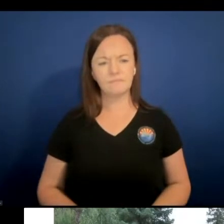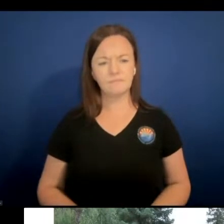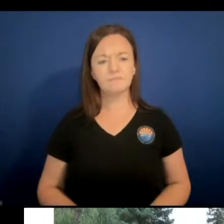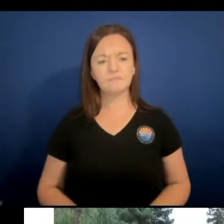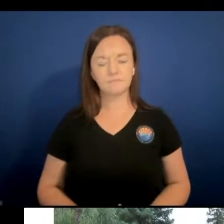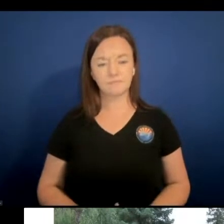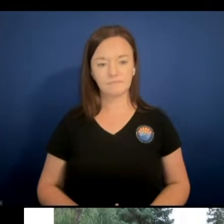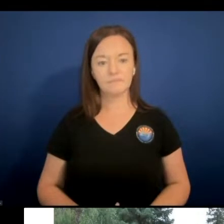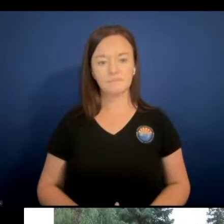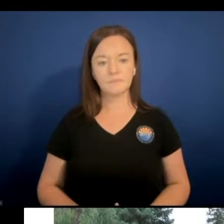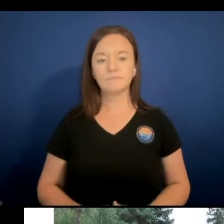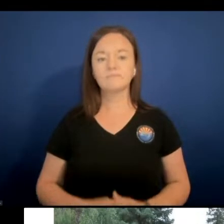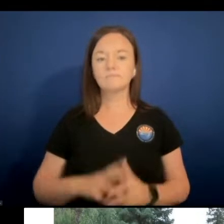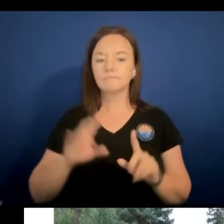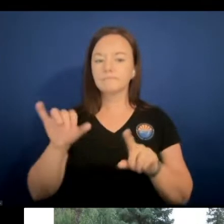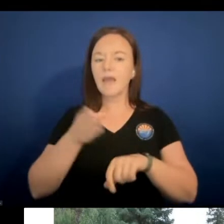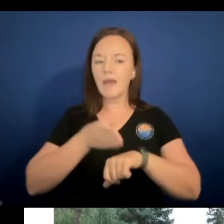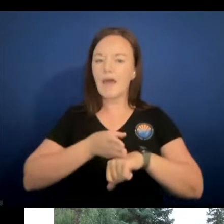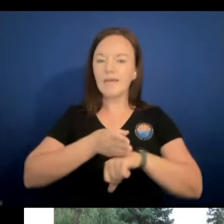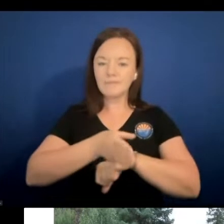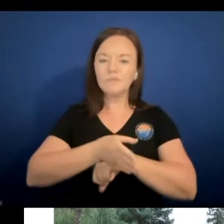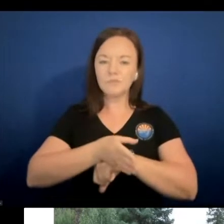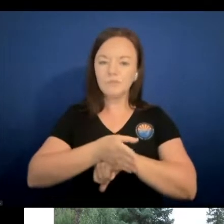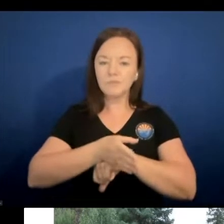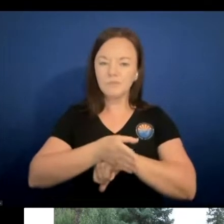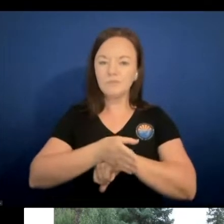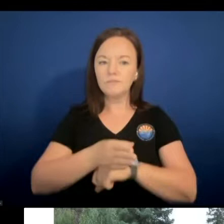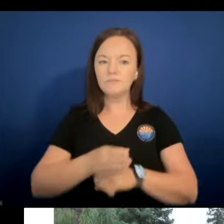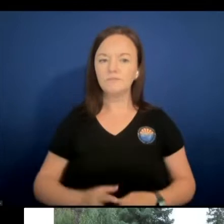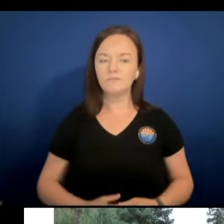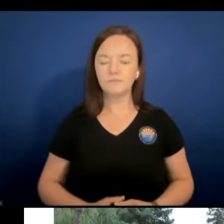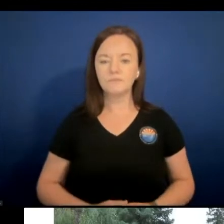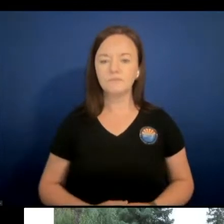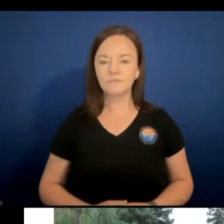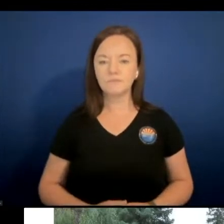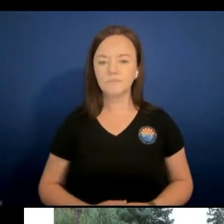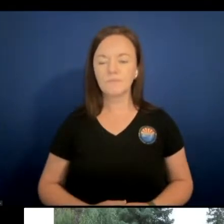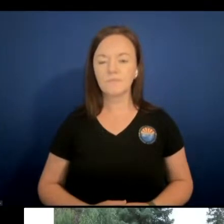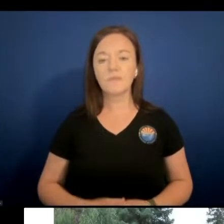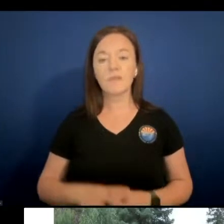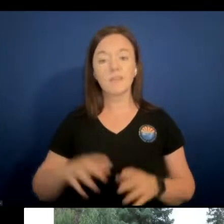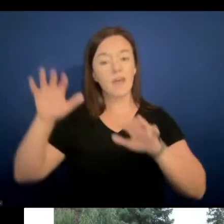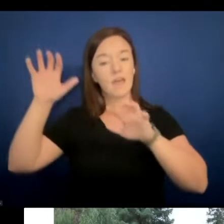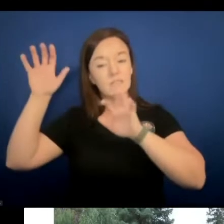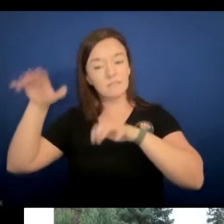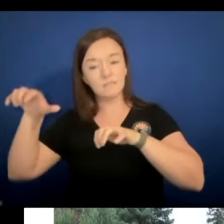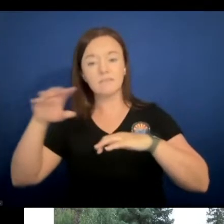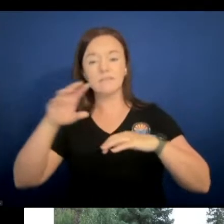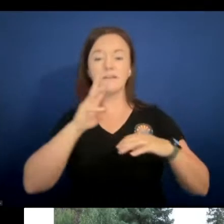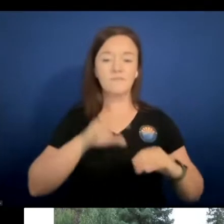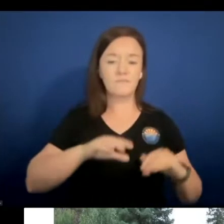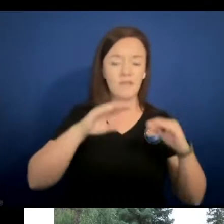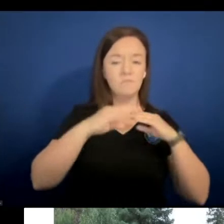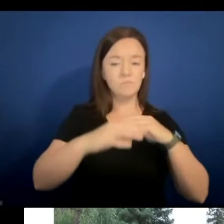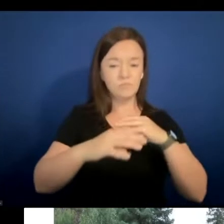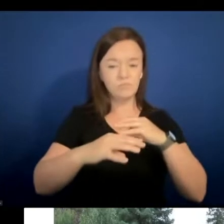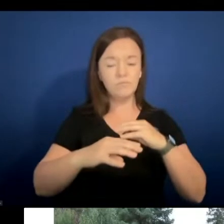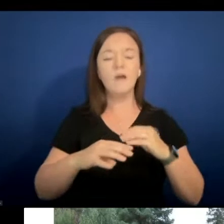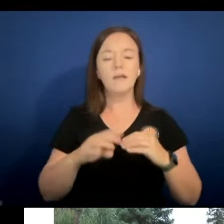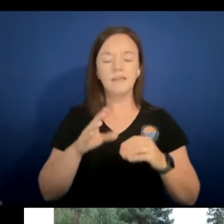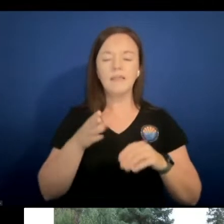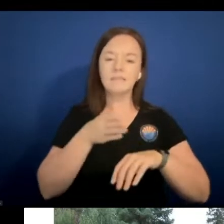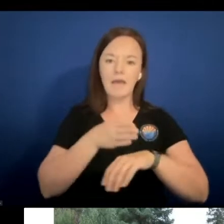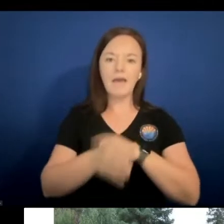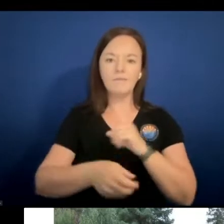And this was the aftermath after those storm events. So this is a picture to try to get